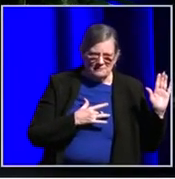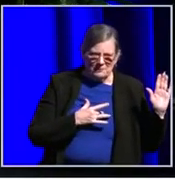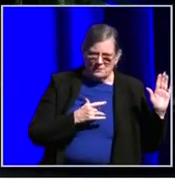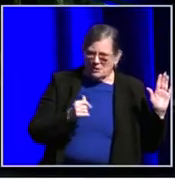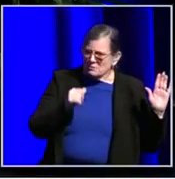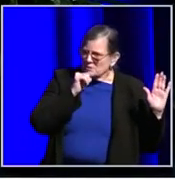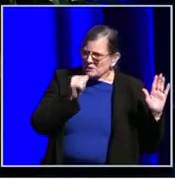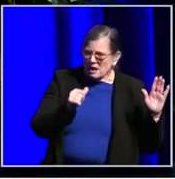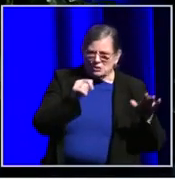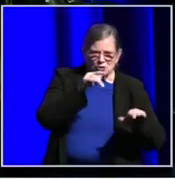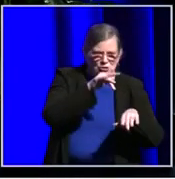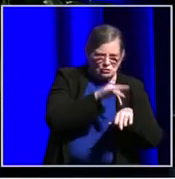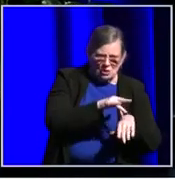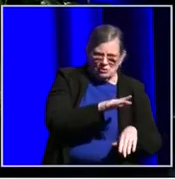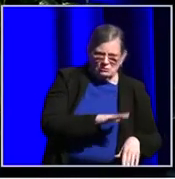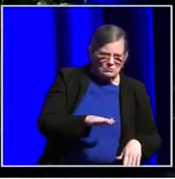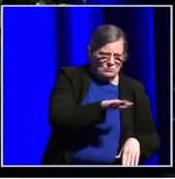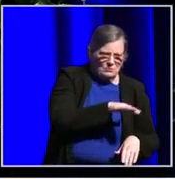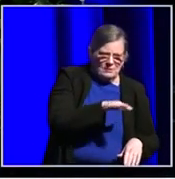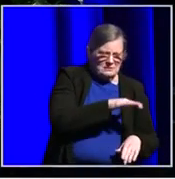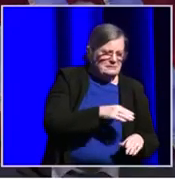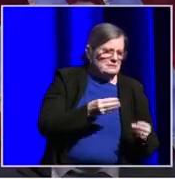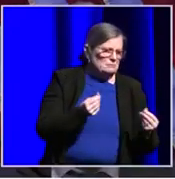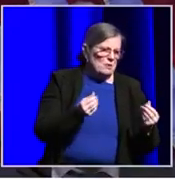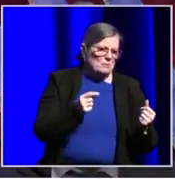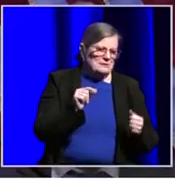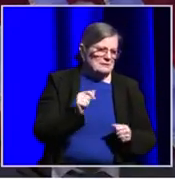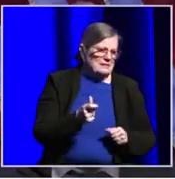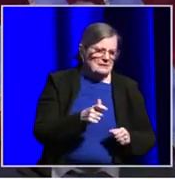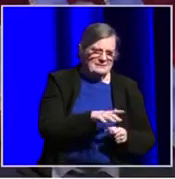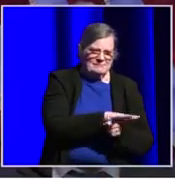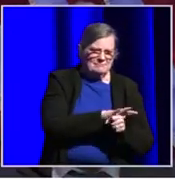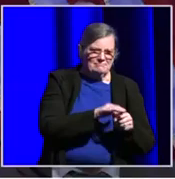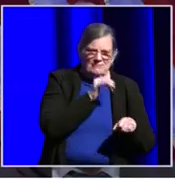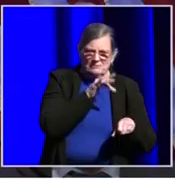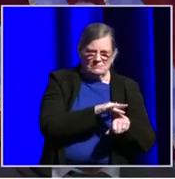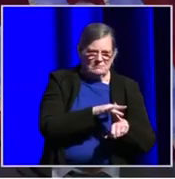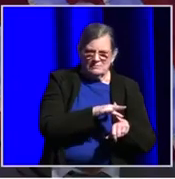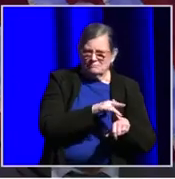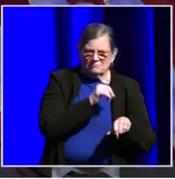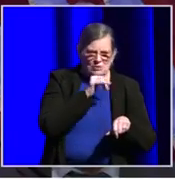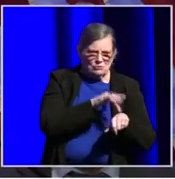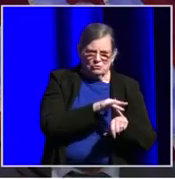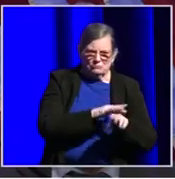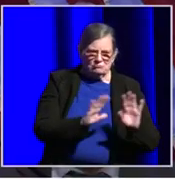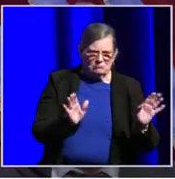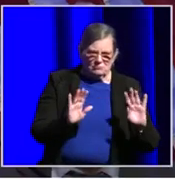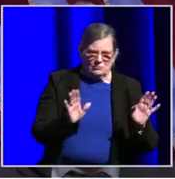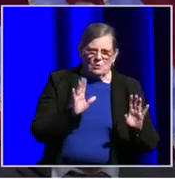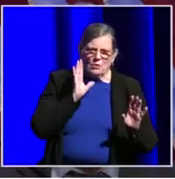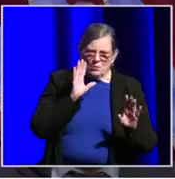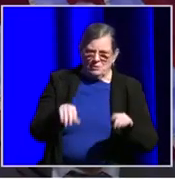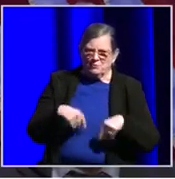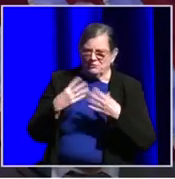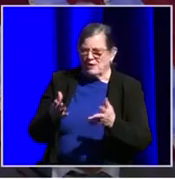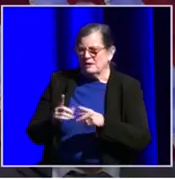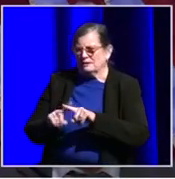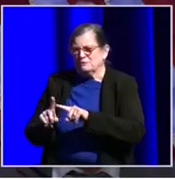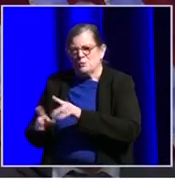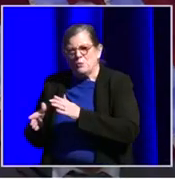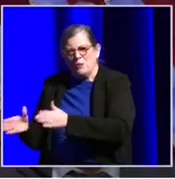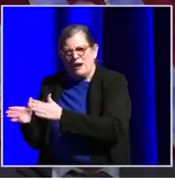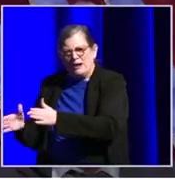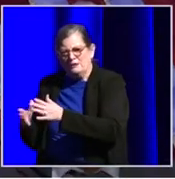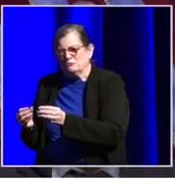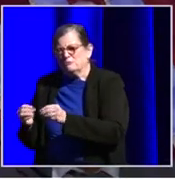touch the residential property tax, and we will find ways to provide more free activities